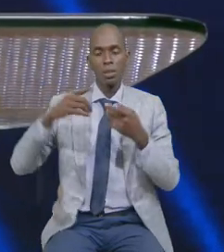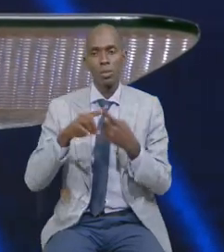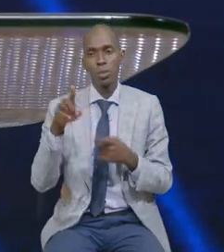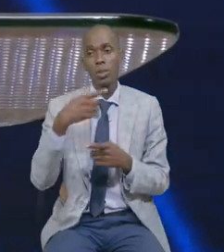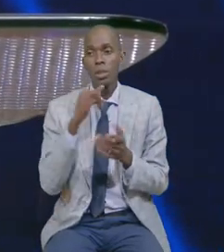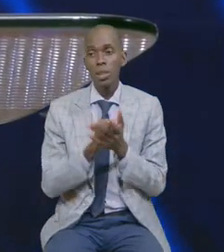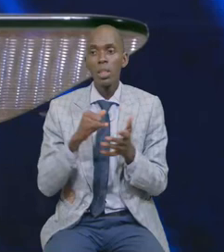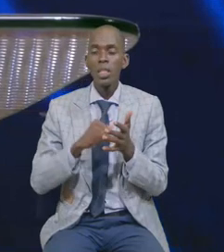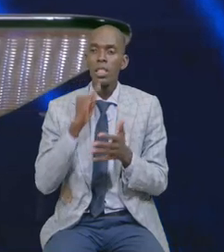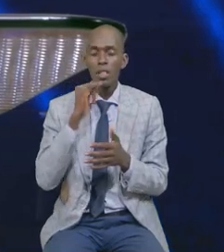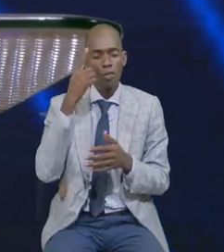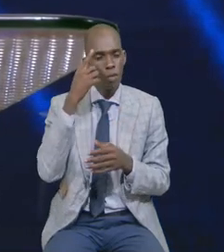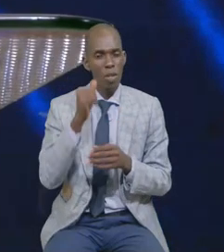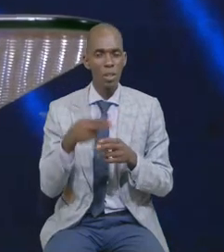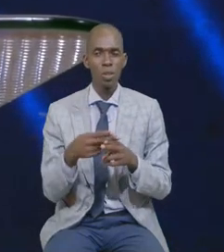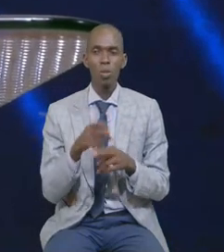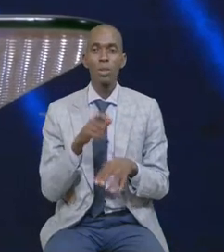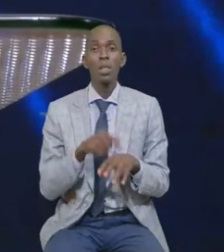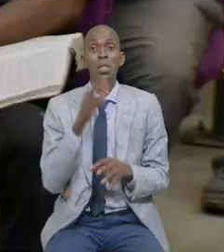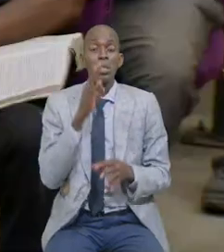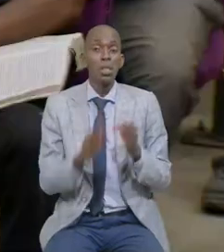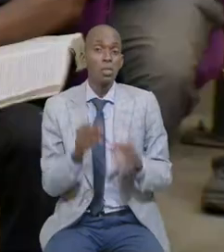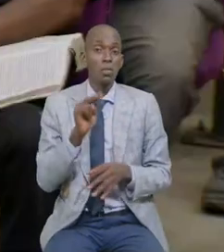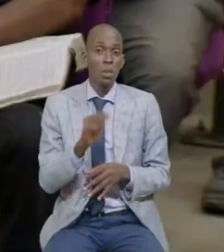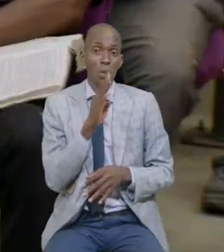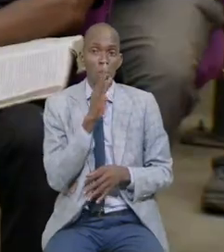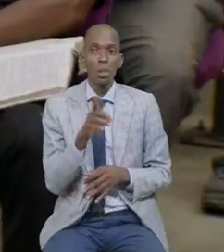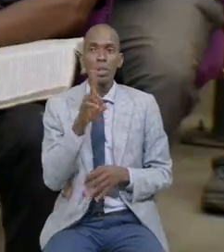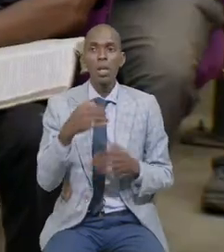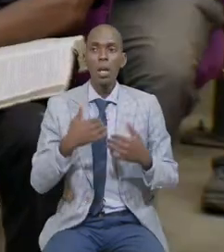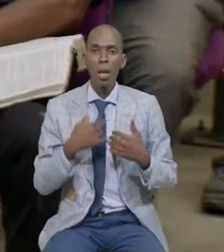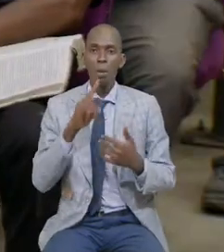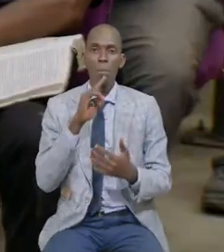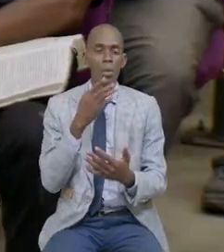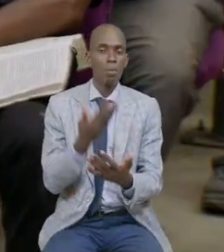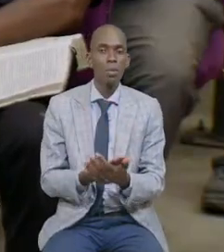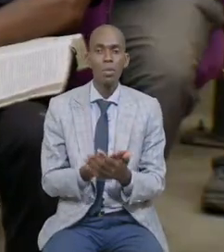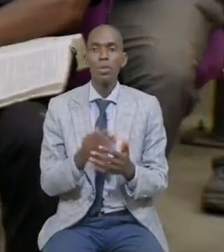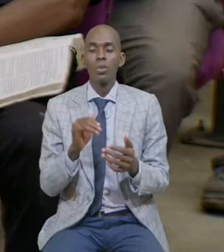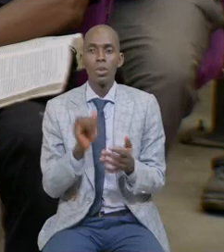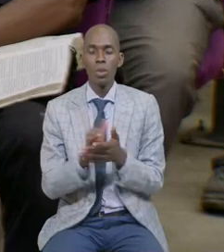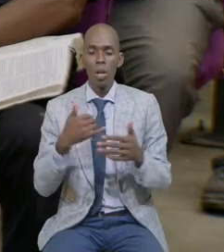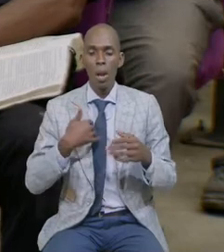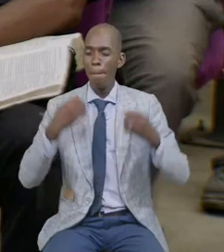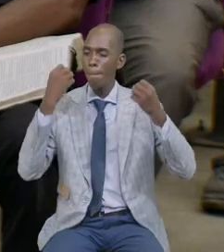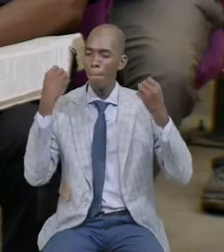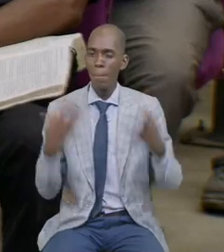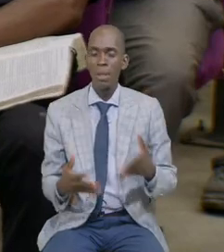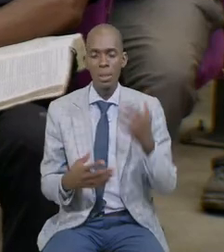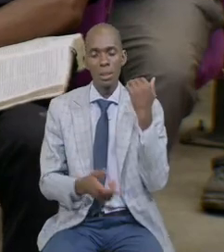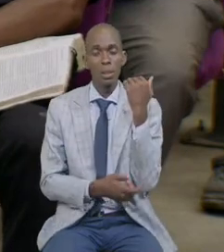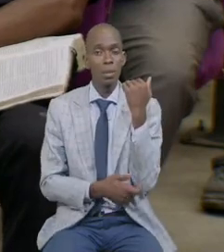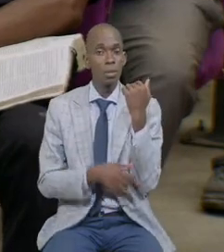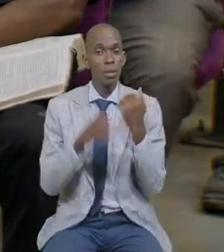a season. If need be, ye are in heaviness through manifold temptations. In verse